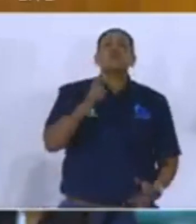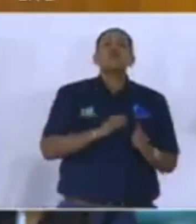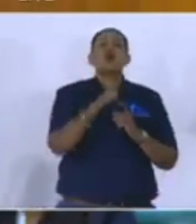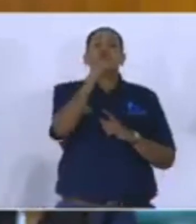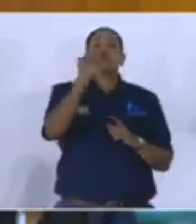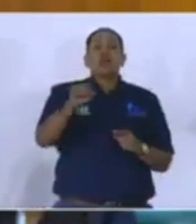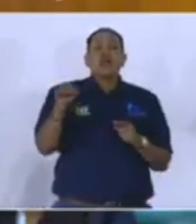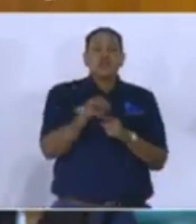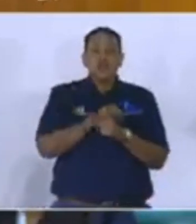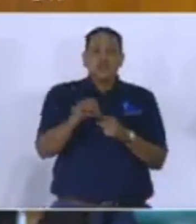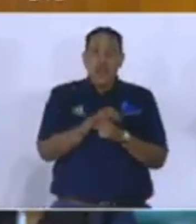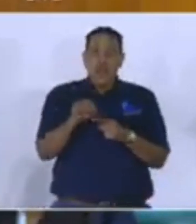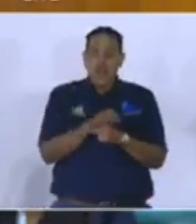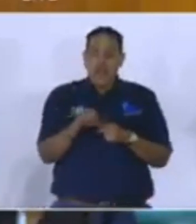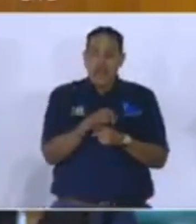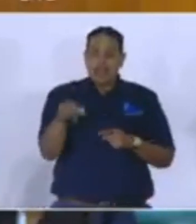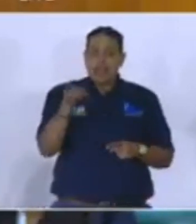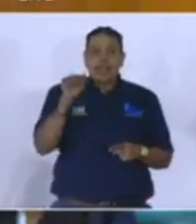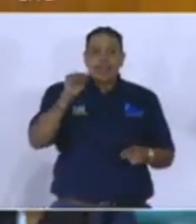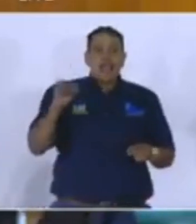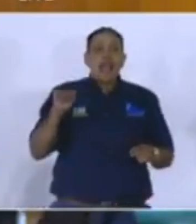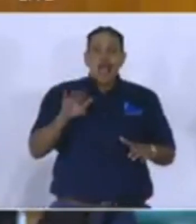train these AI